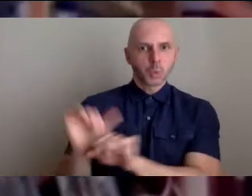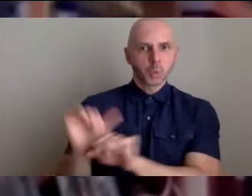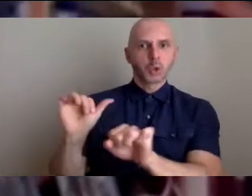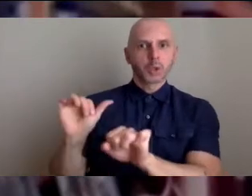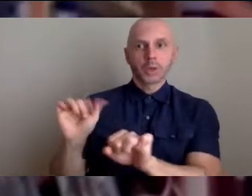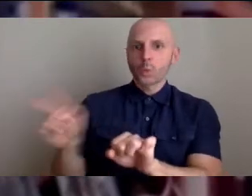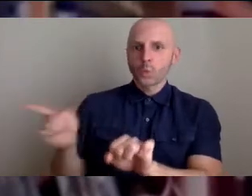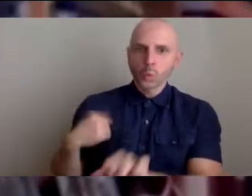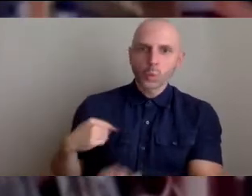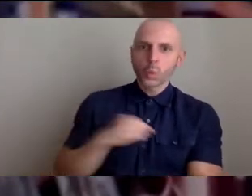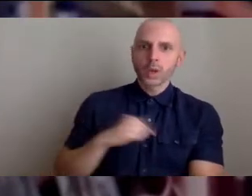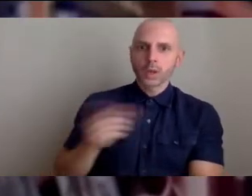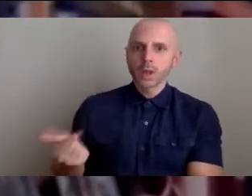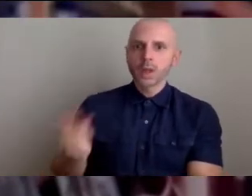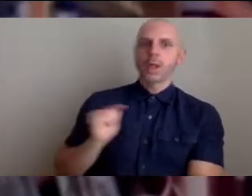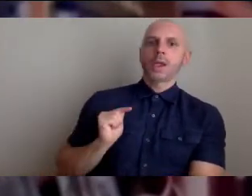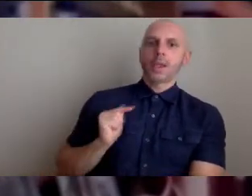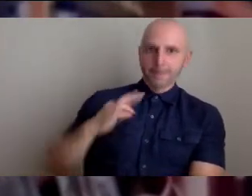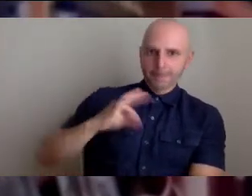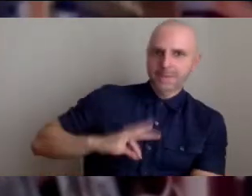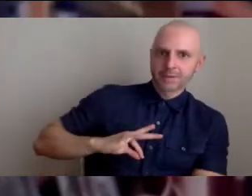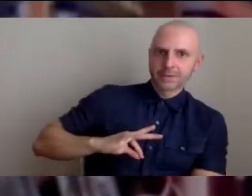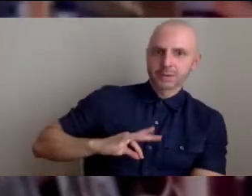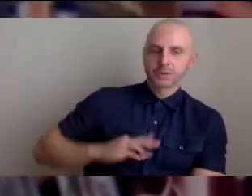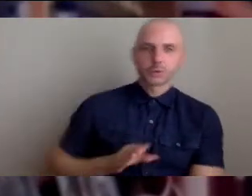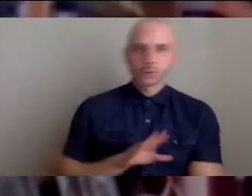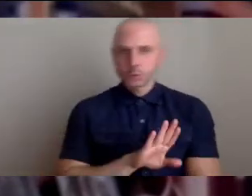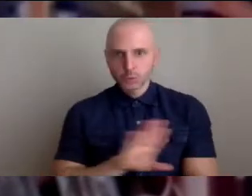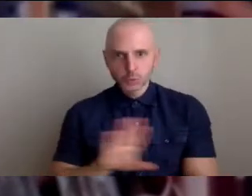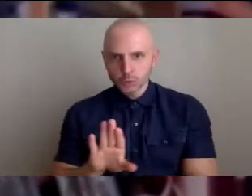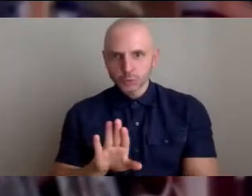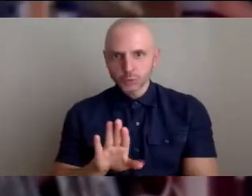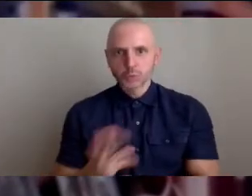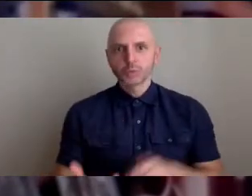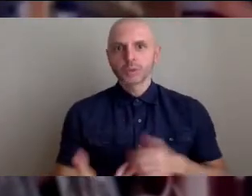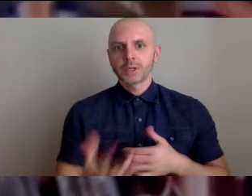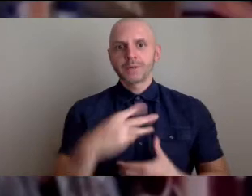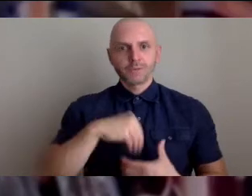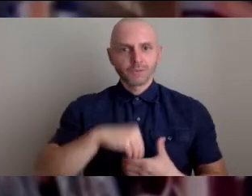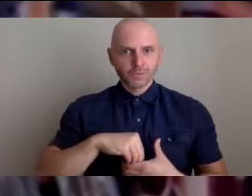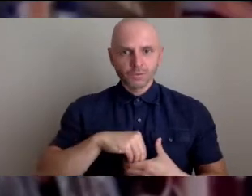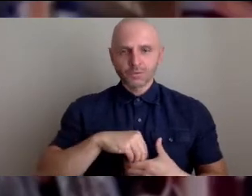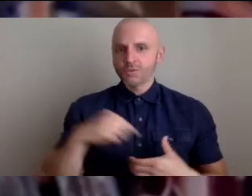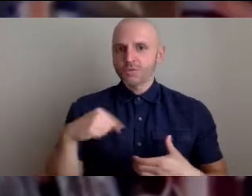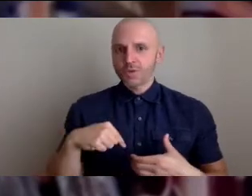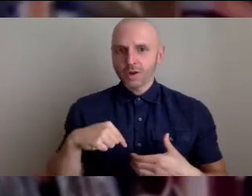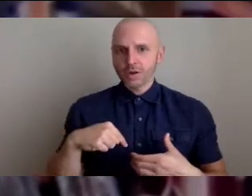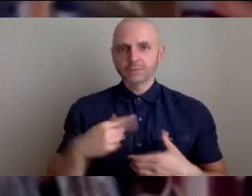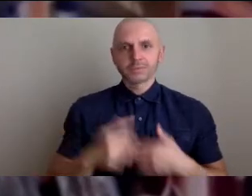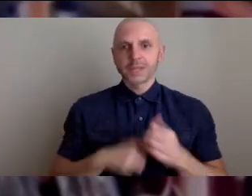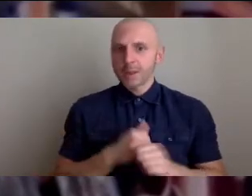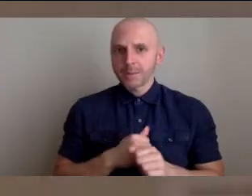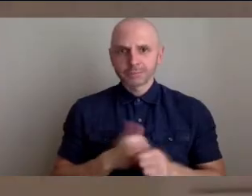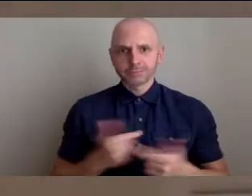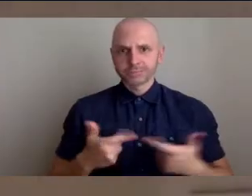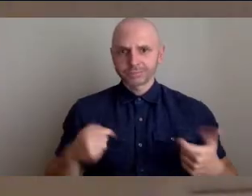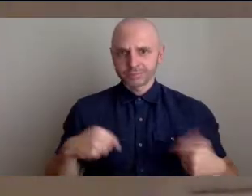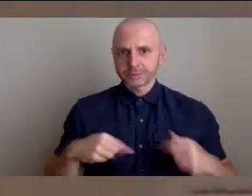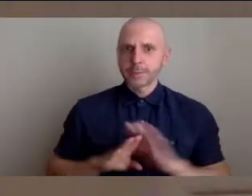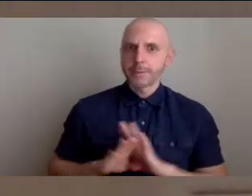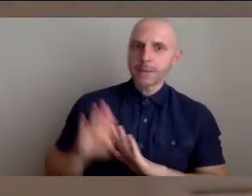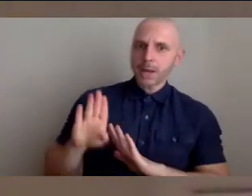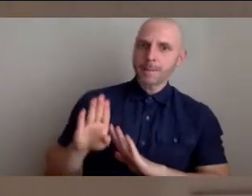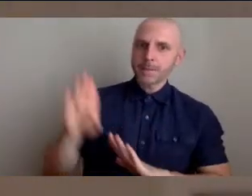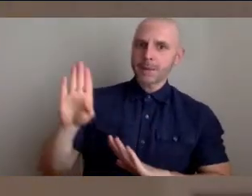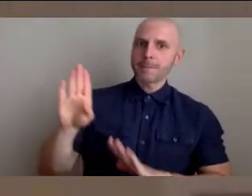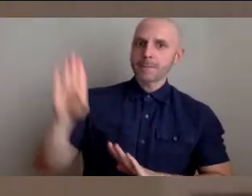making an enormous difference to the students today and to the long-term success of your faculty. So back over to you, Ross. Thank you,